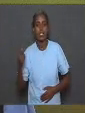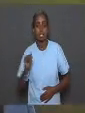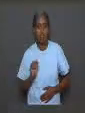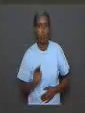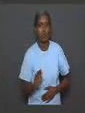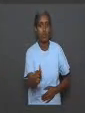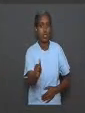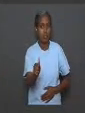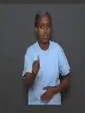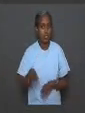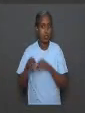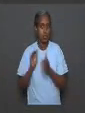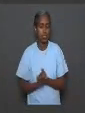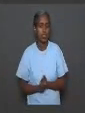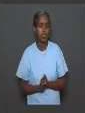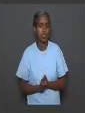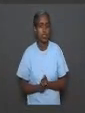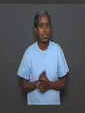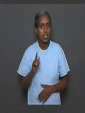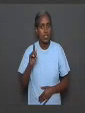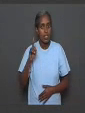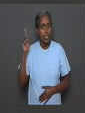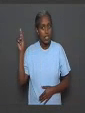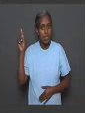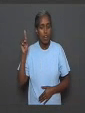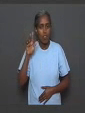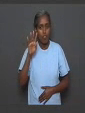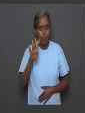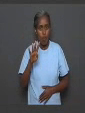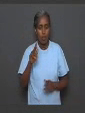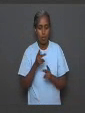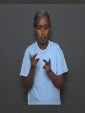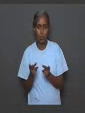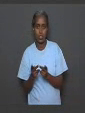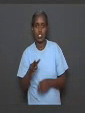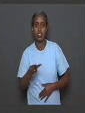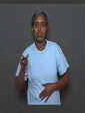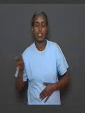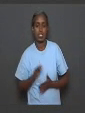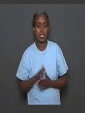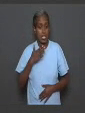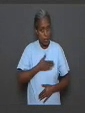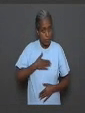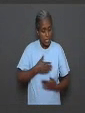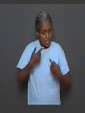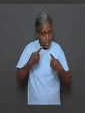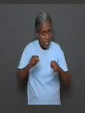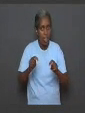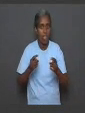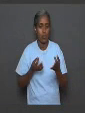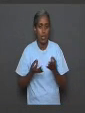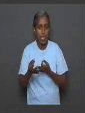students. Here are 4 position vectors. Please try to